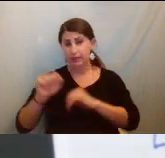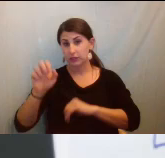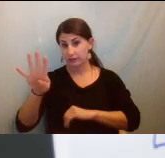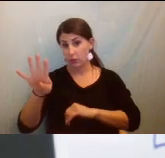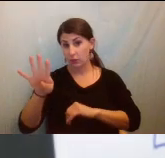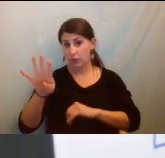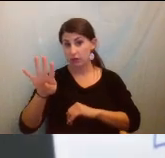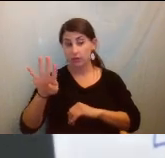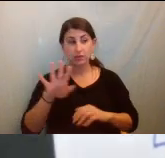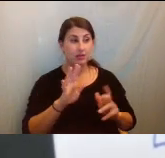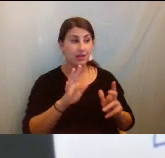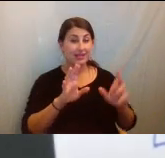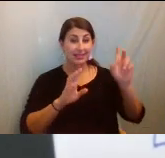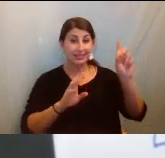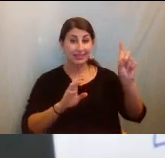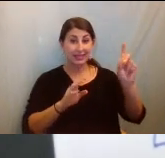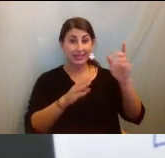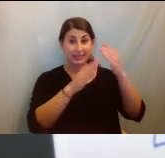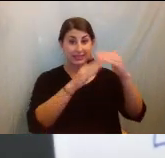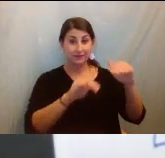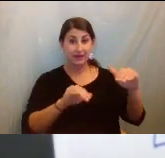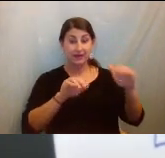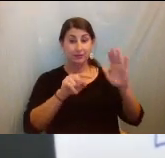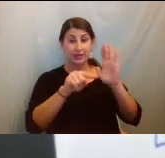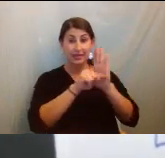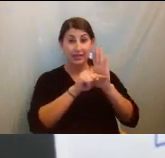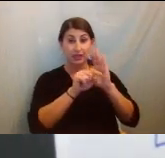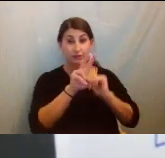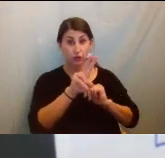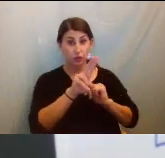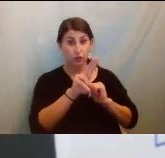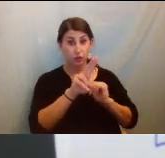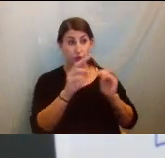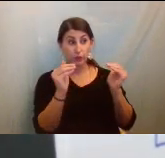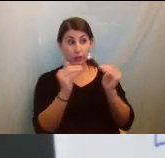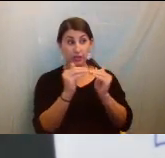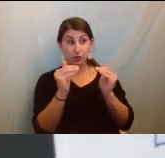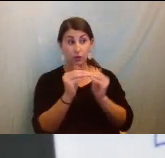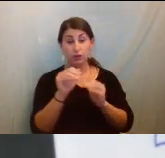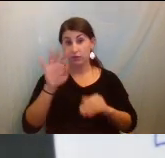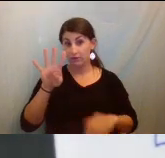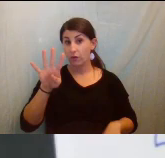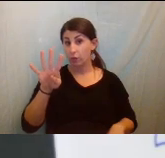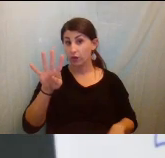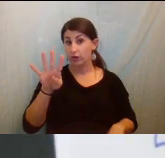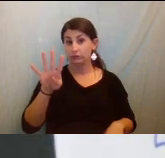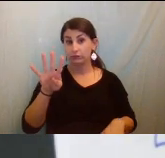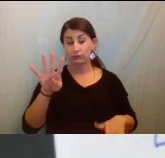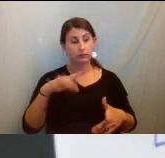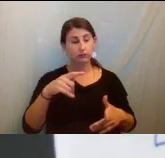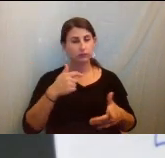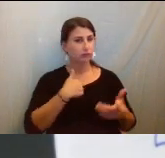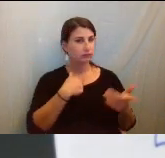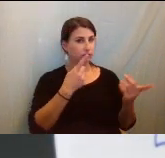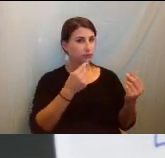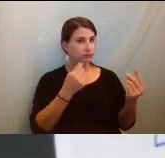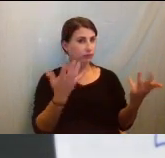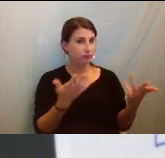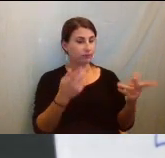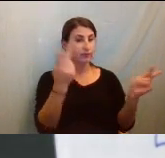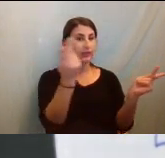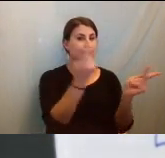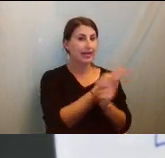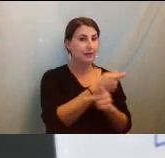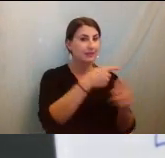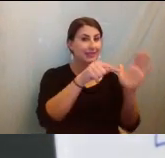both sides. So I'm left with d divided by negative 2 equals 4